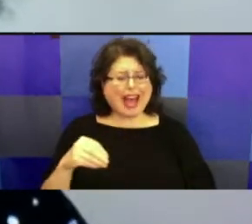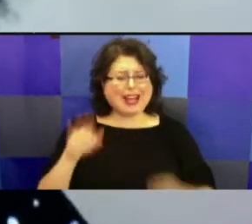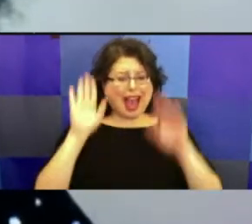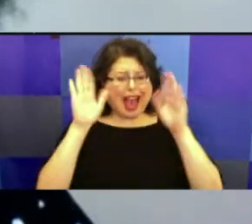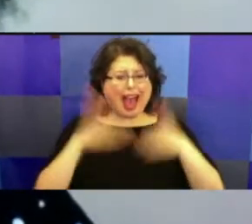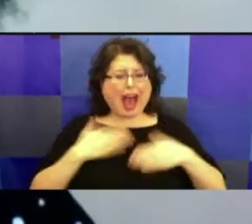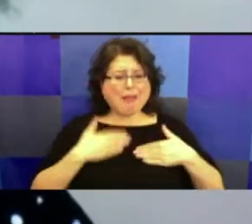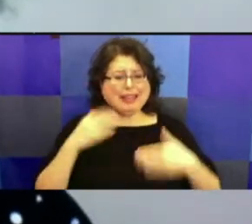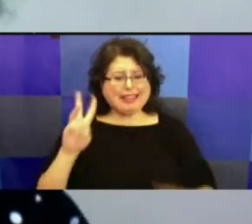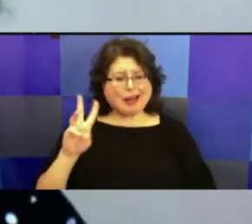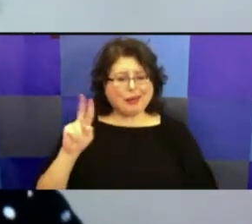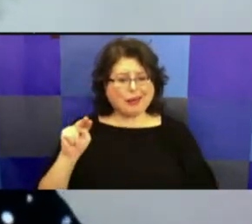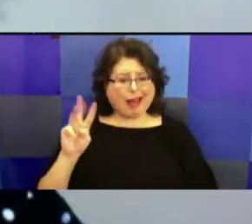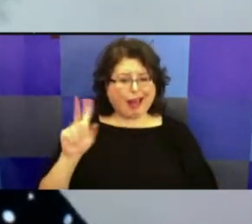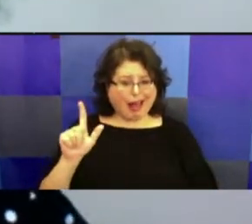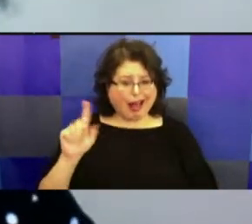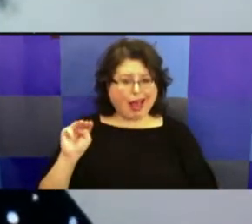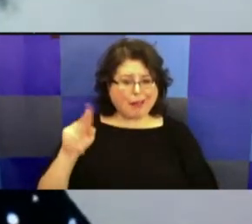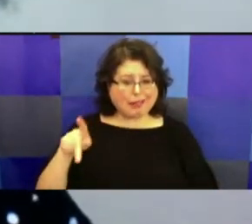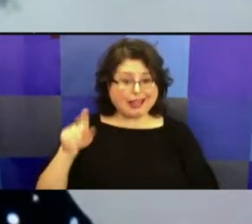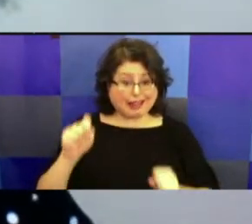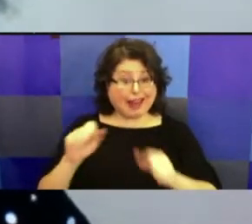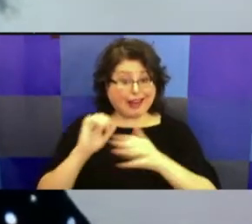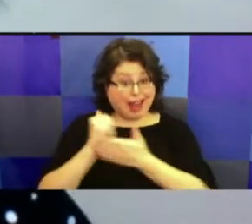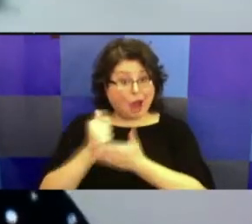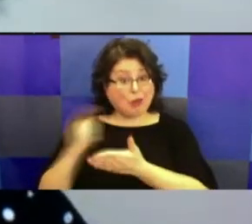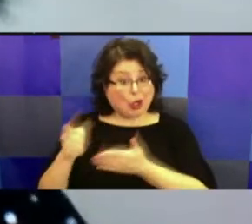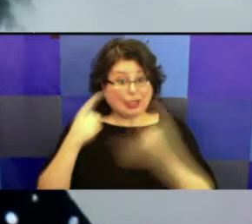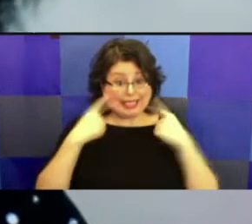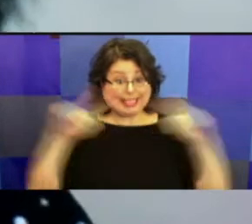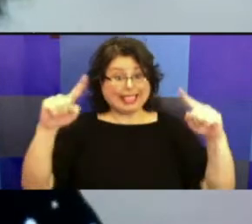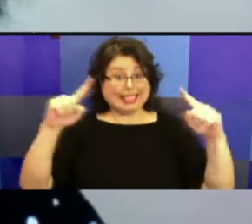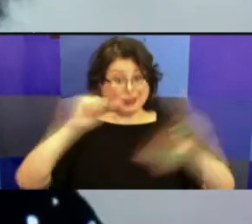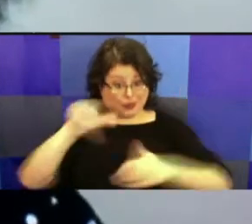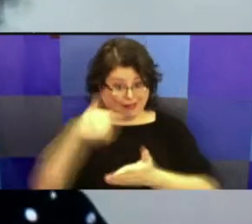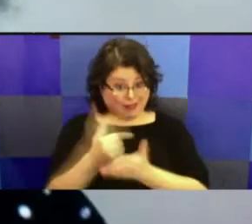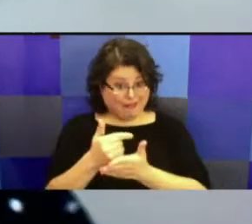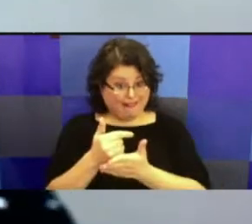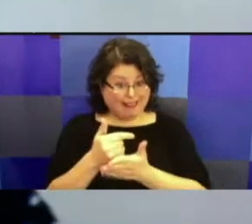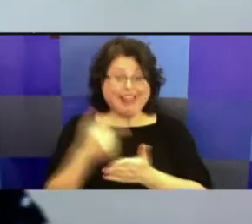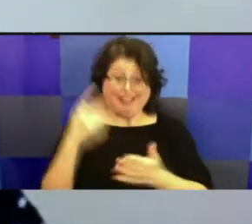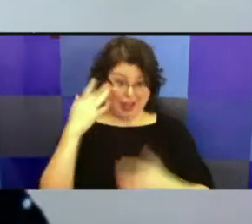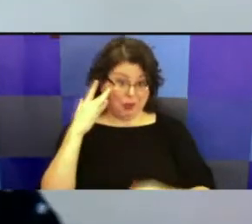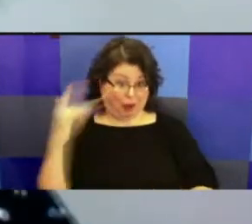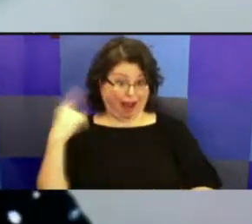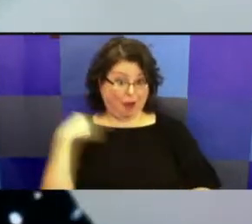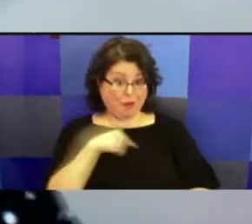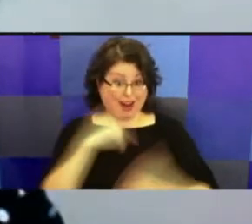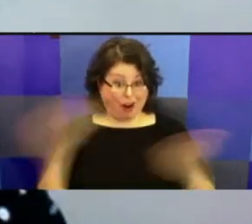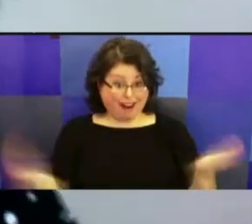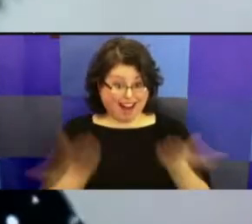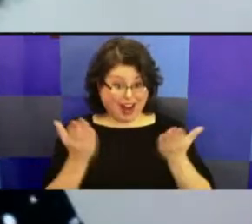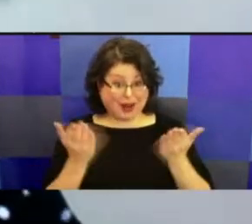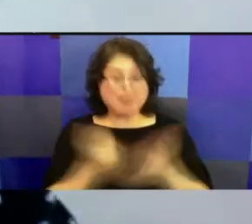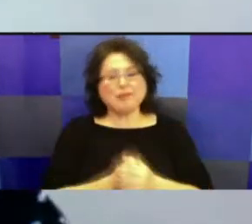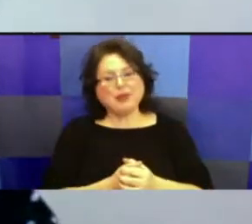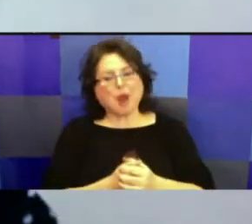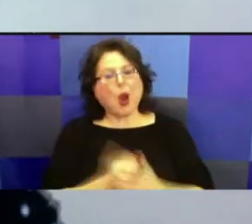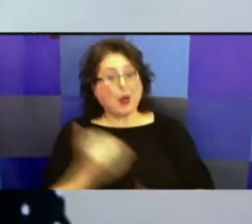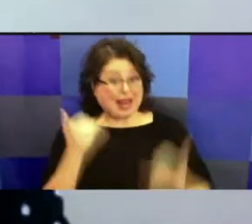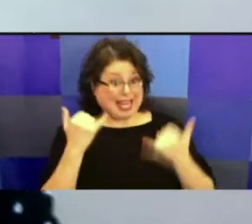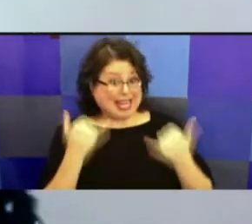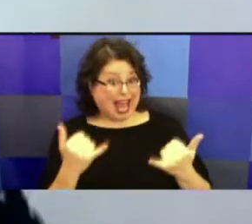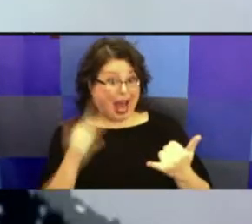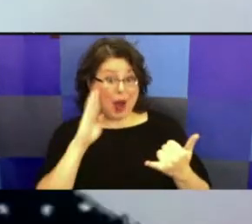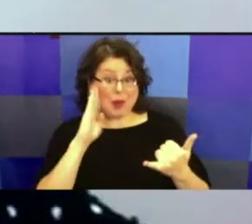set her up for success to graduate, because that is, of course, what we are here for. And so, now we're going to talk a